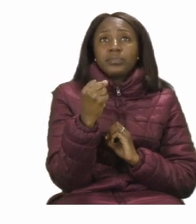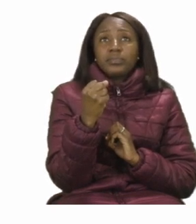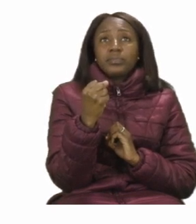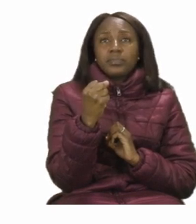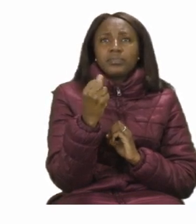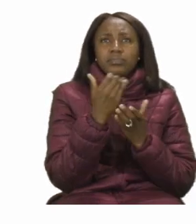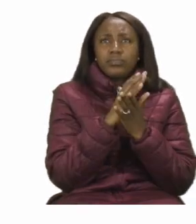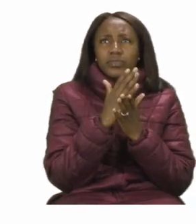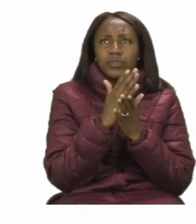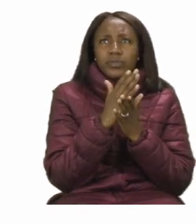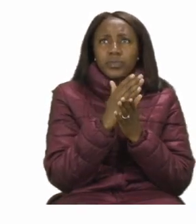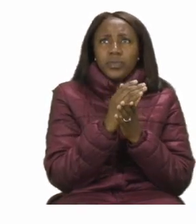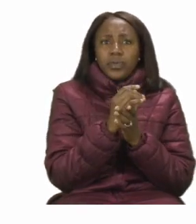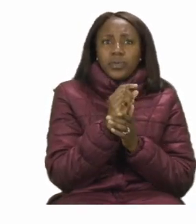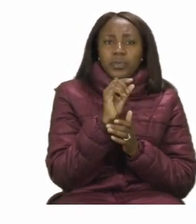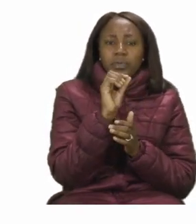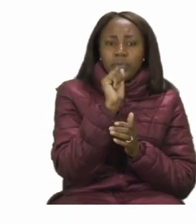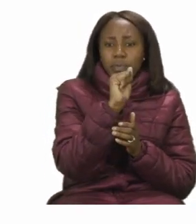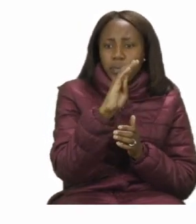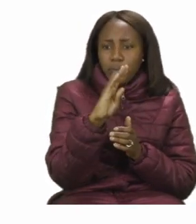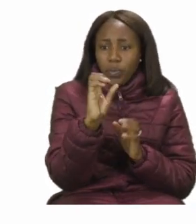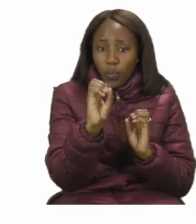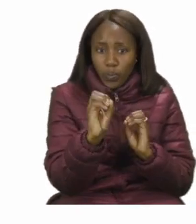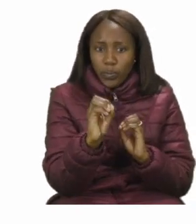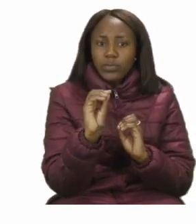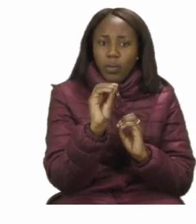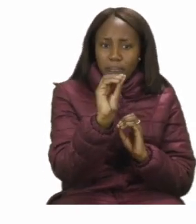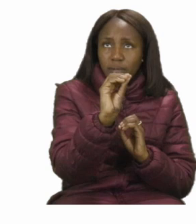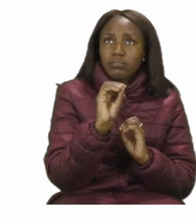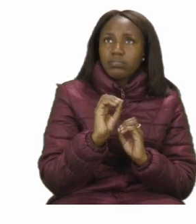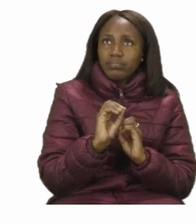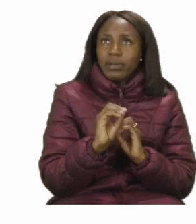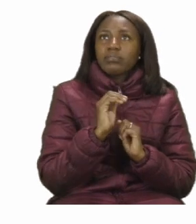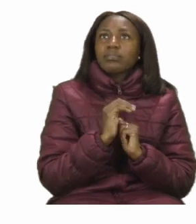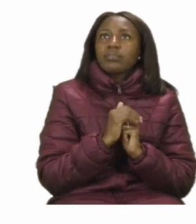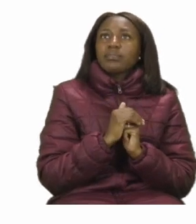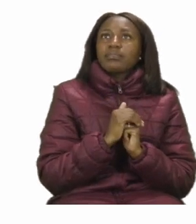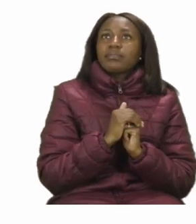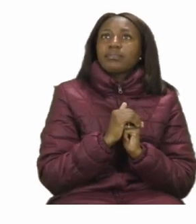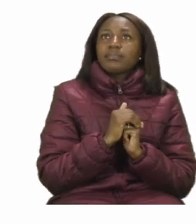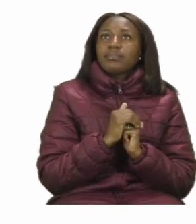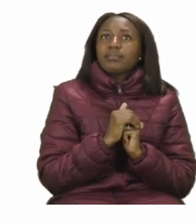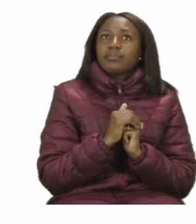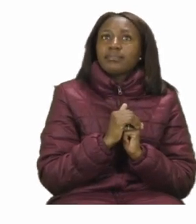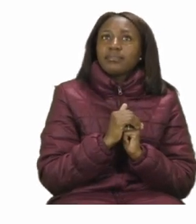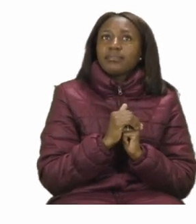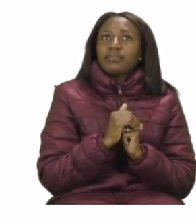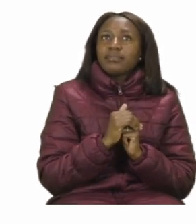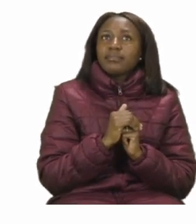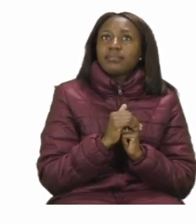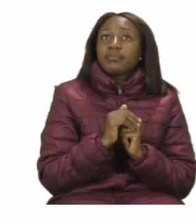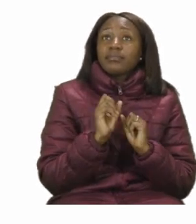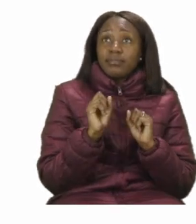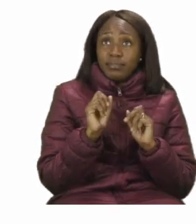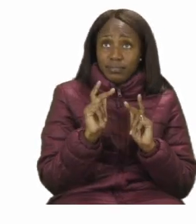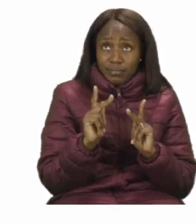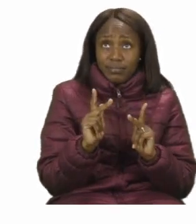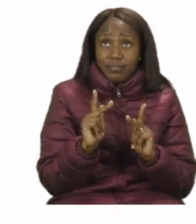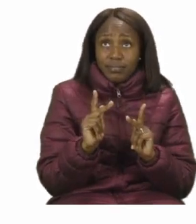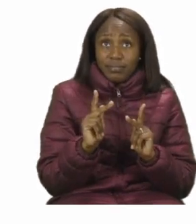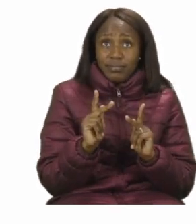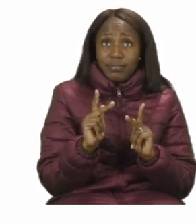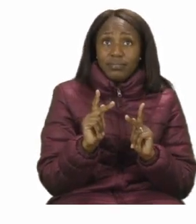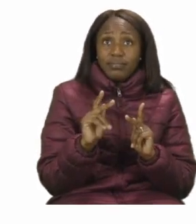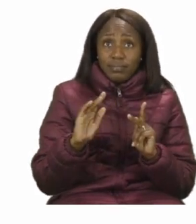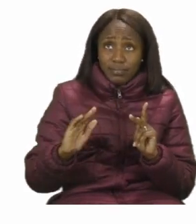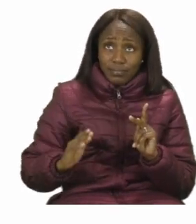letters missing. So what are we supposed to do now? I want you to go